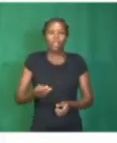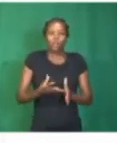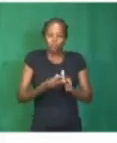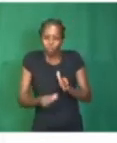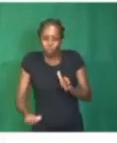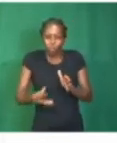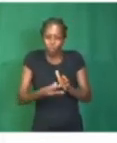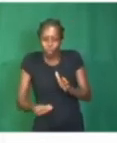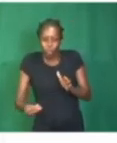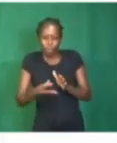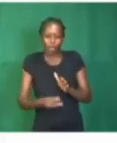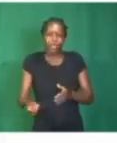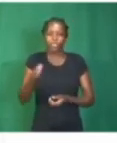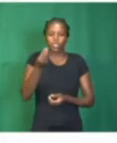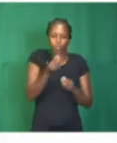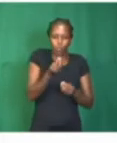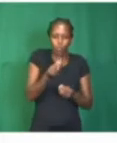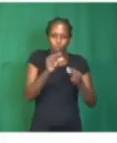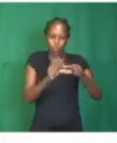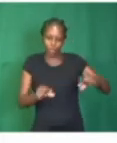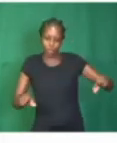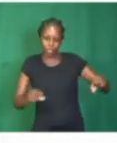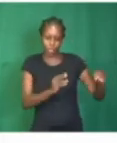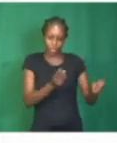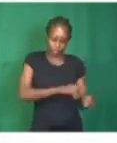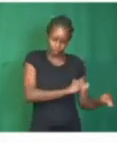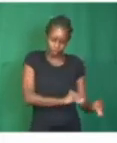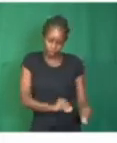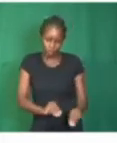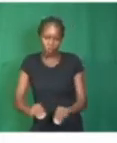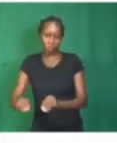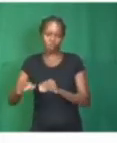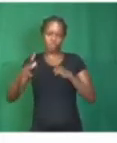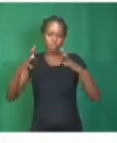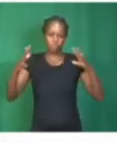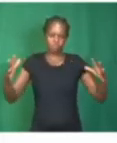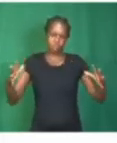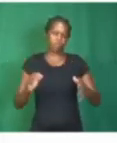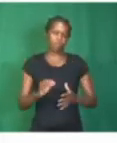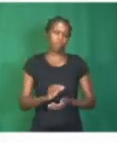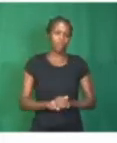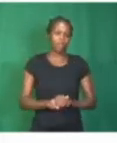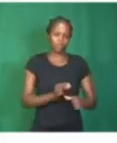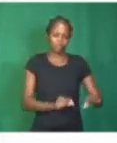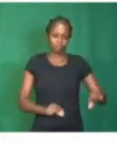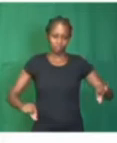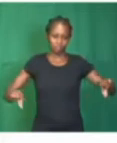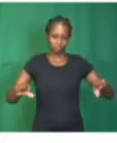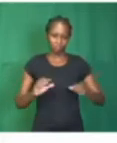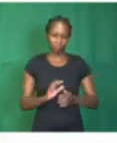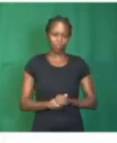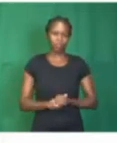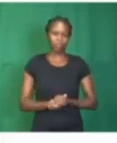small intestines. Then the food will move on to the larger intestine, where it will be just undigested or unabsorbed